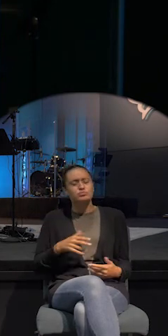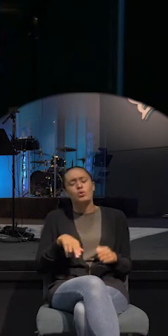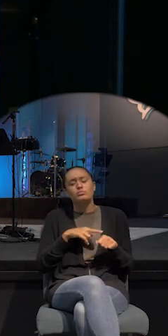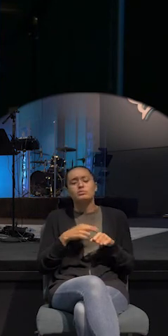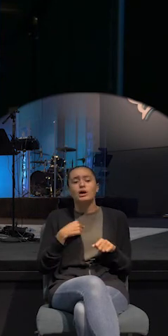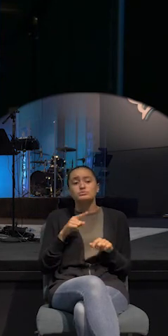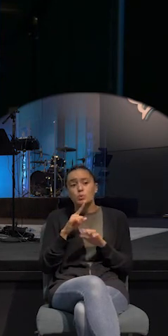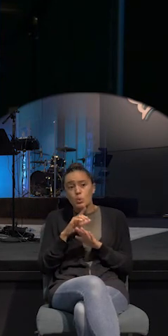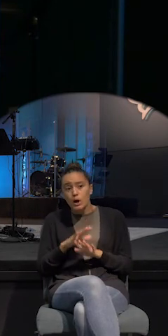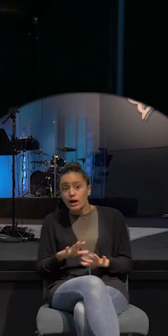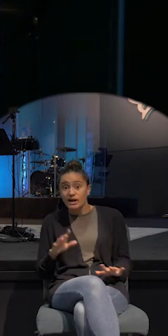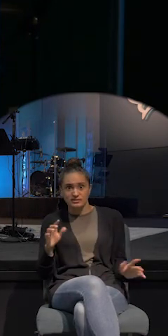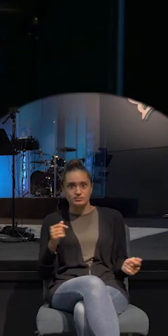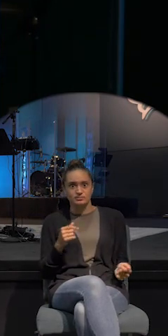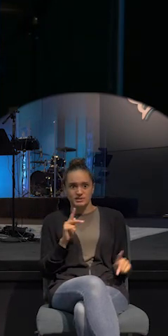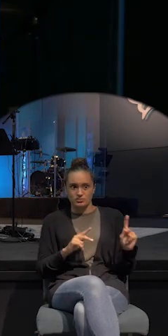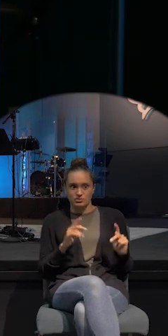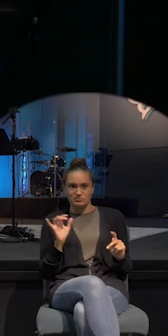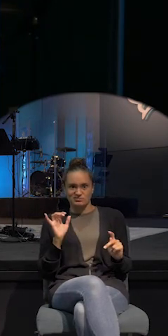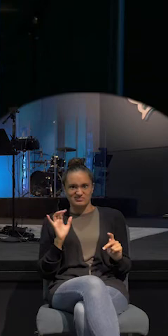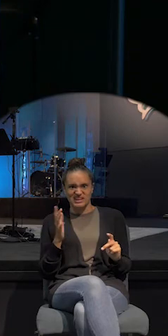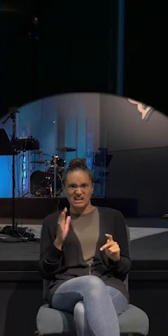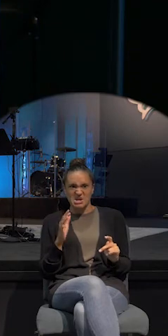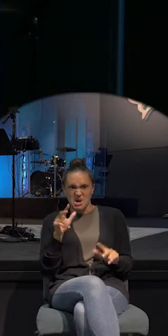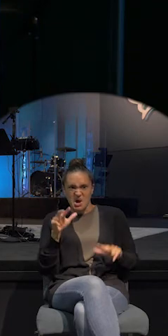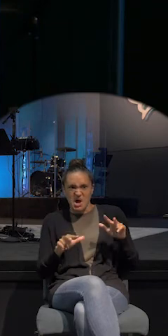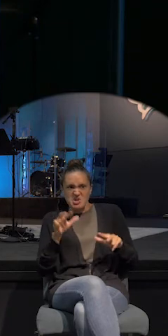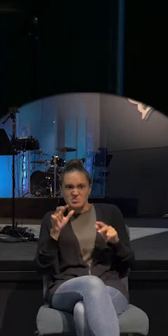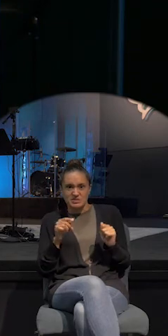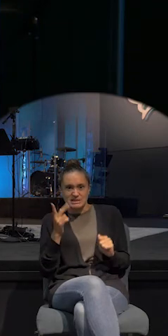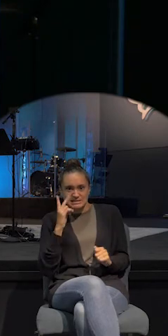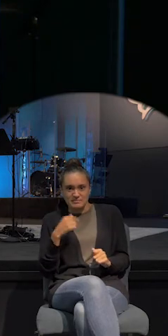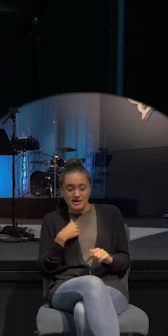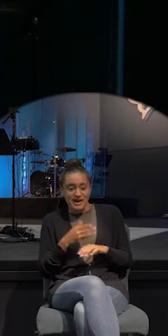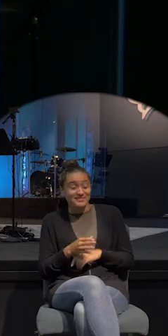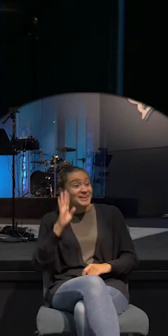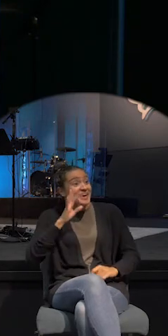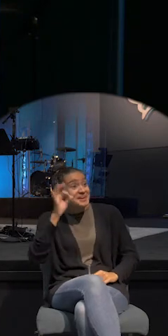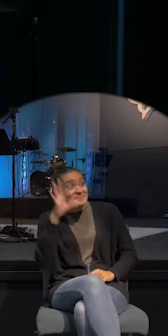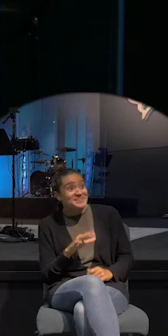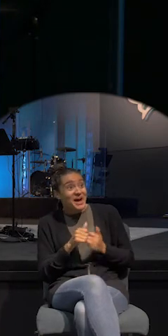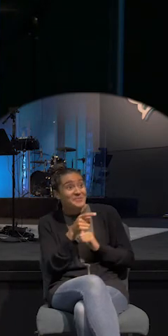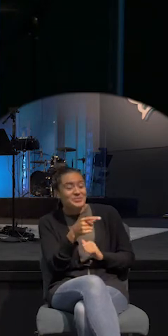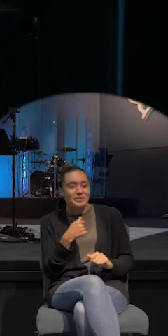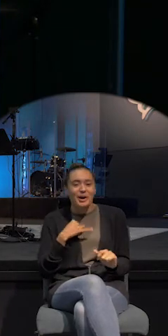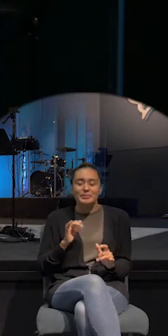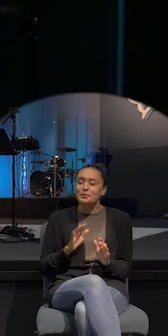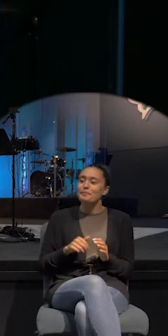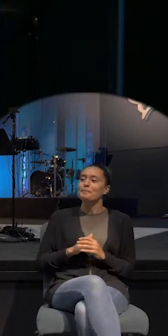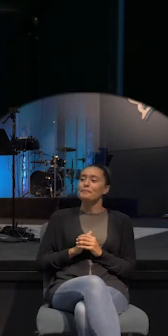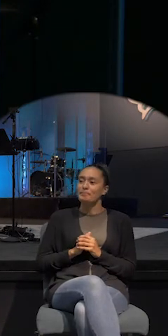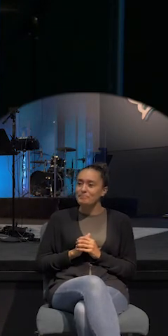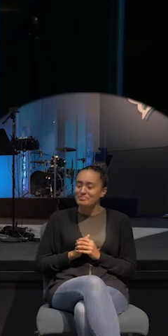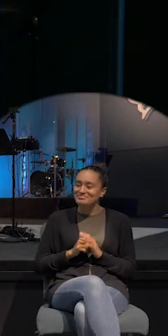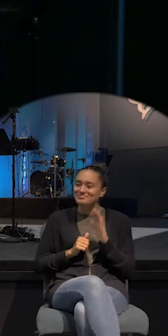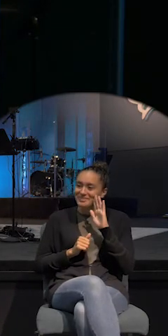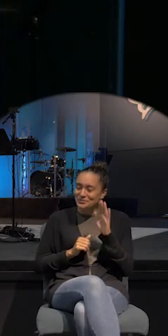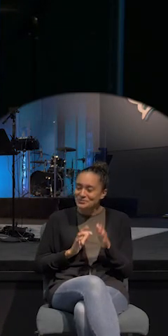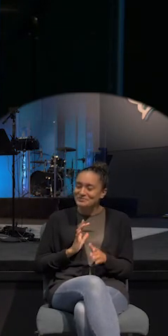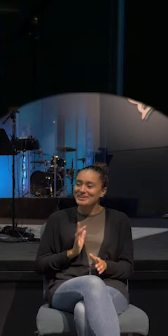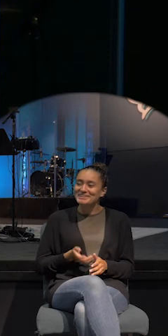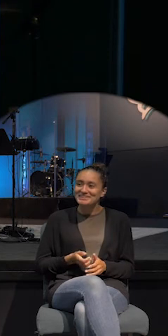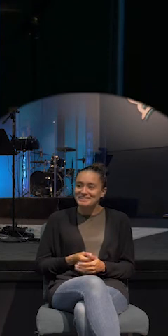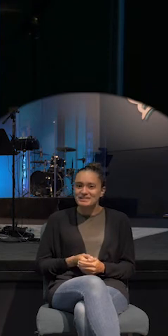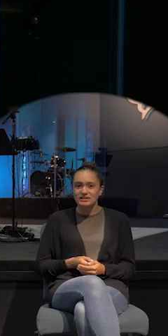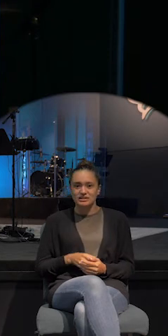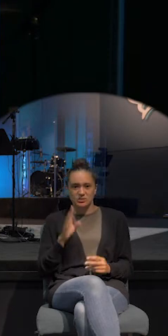it's made people kind of awkward around me in the past. They'll see me and, hi, Pastor David, how are you? And I'm kind of reserved. Fine, you know.